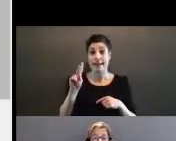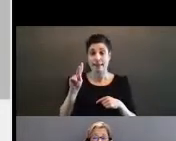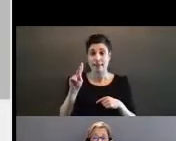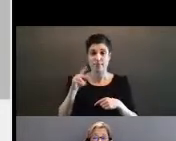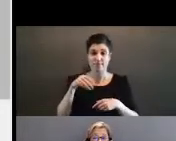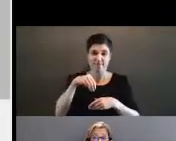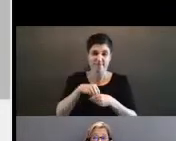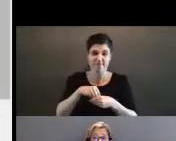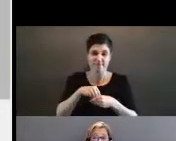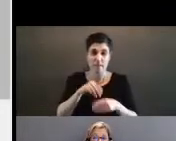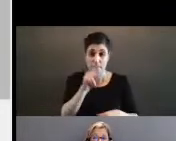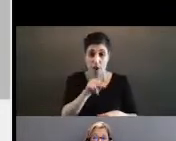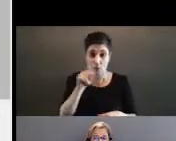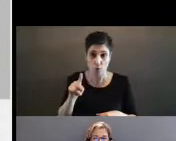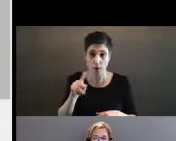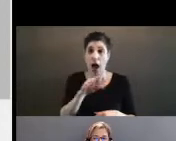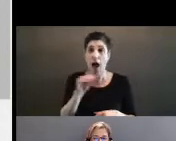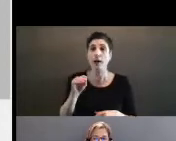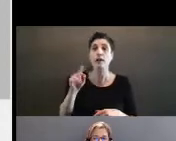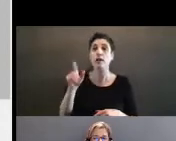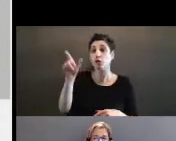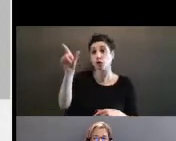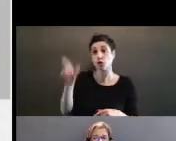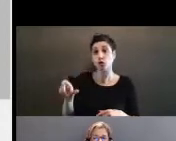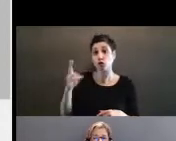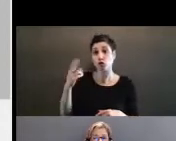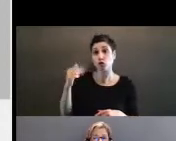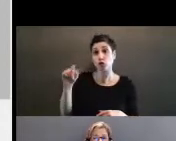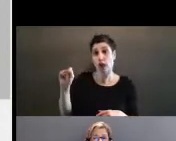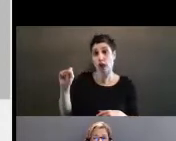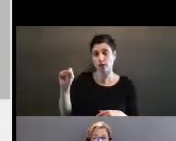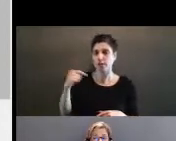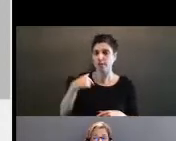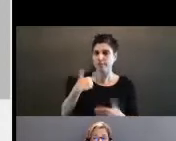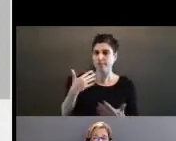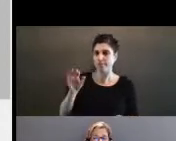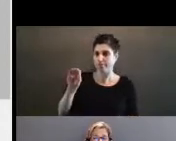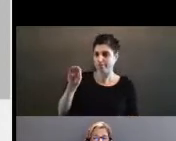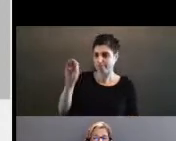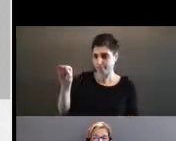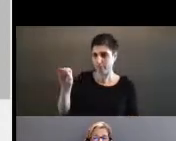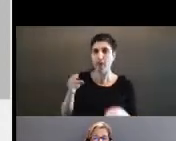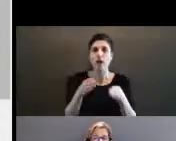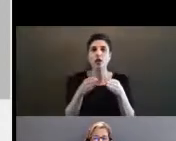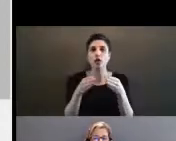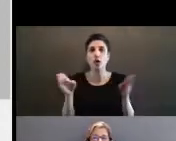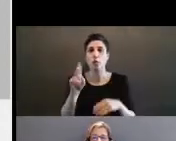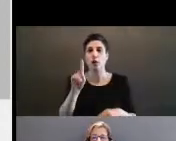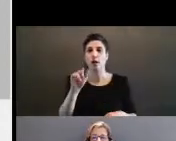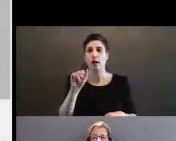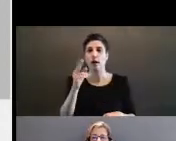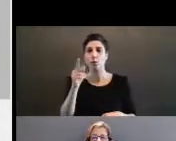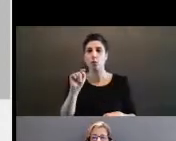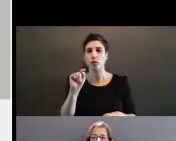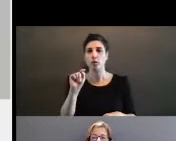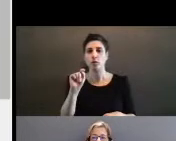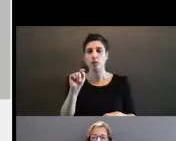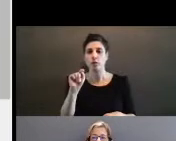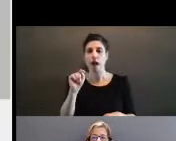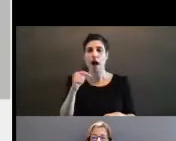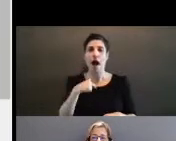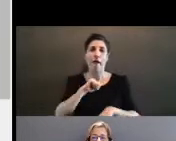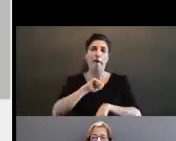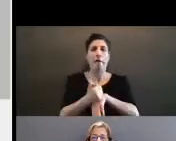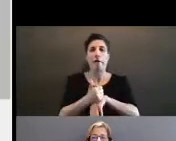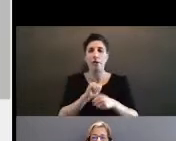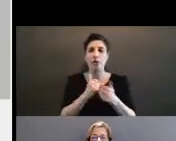also posted in the chat is a link to a general Kahoot. If you wanted to have a look, I did set it up as a challenge.